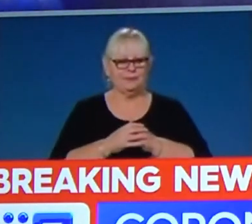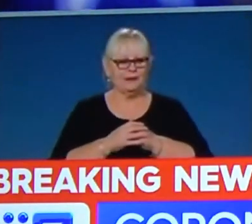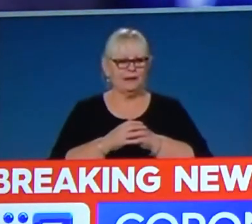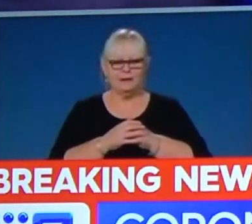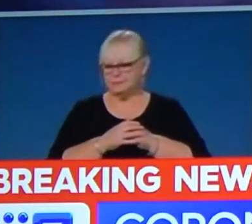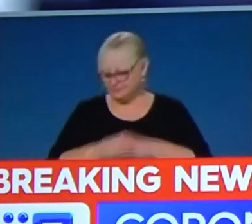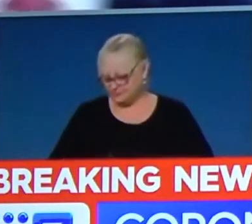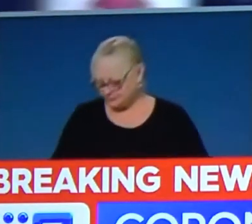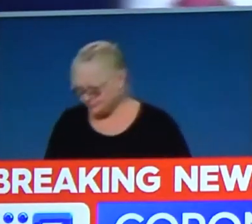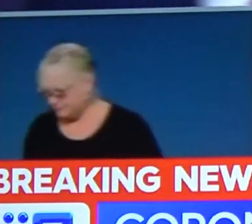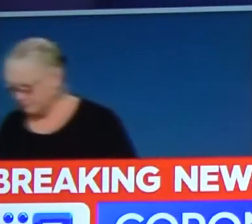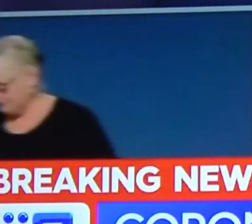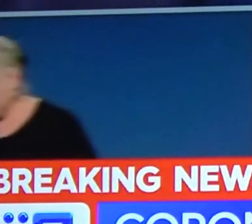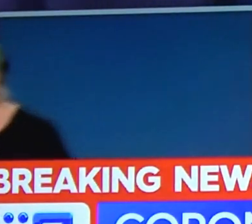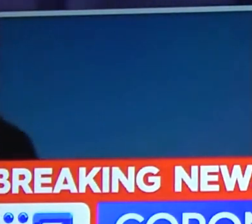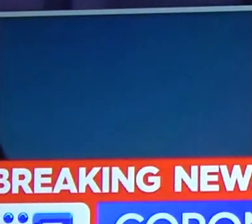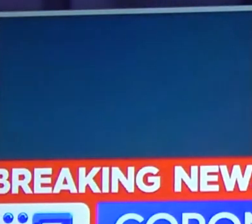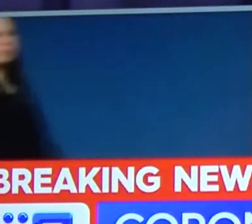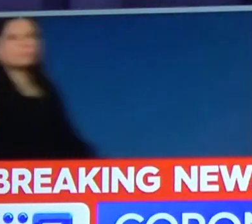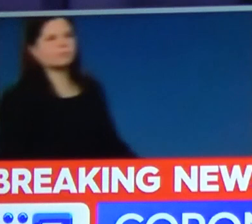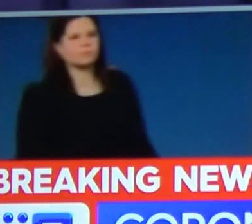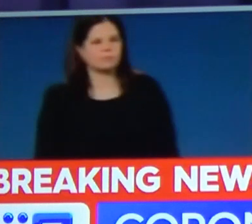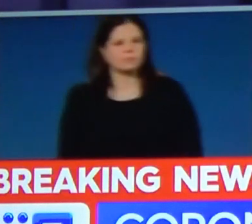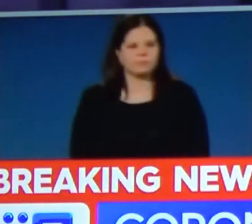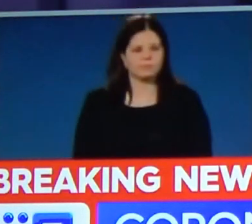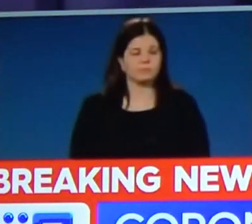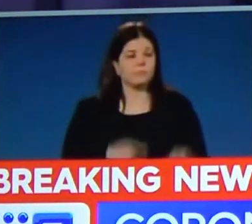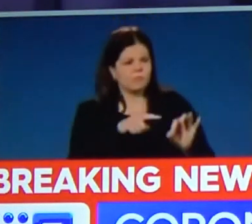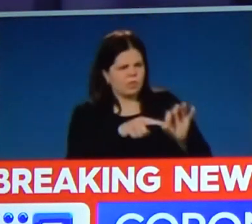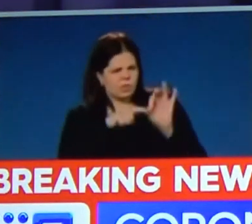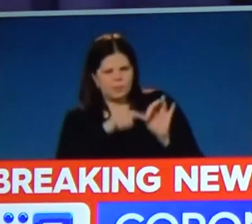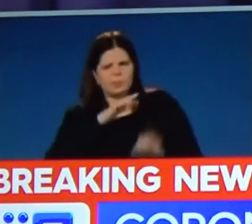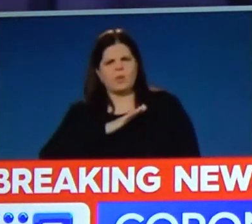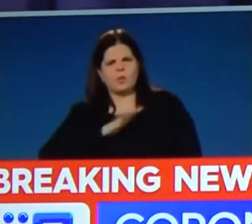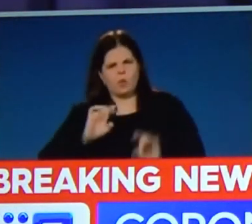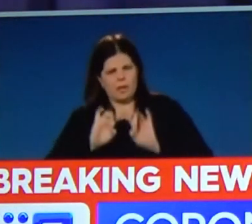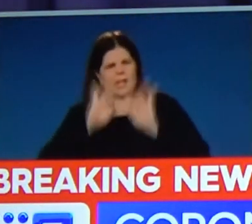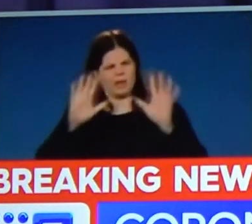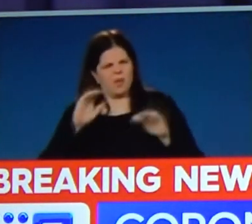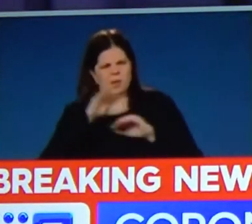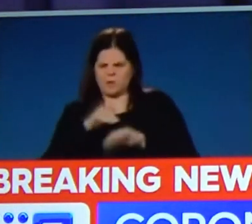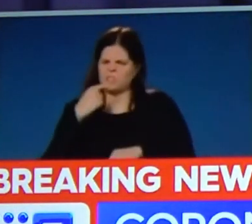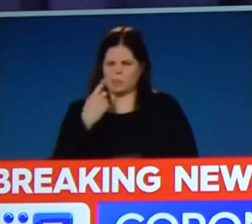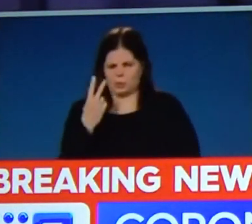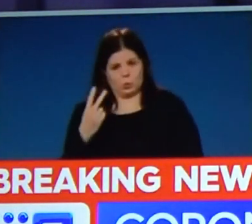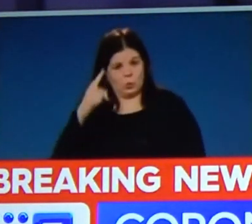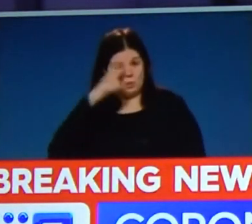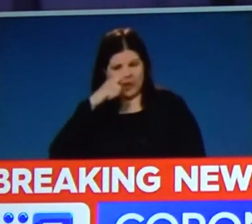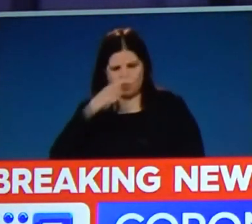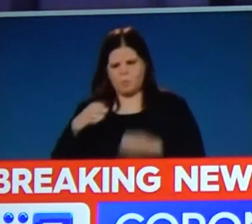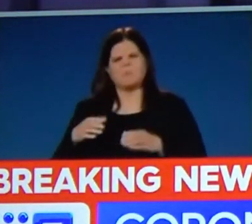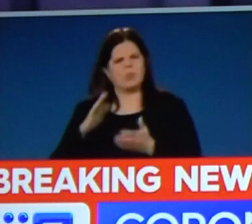clarify the Yes, Sam. for two people, Yep. I assume that parents can still take their children to the park. Does